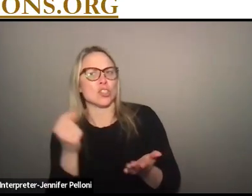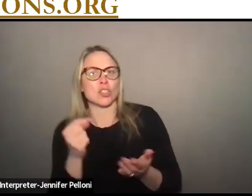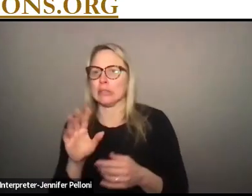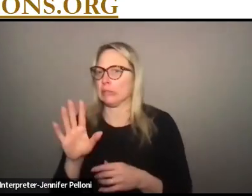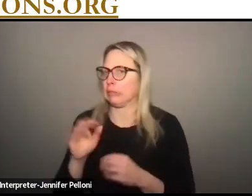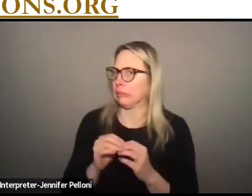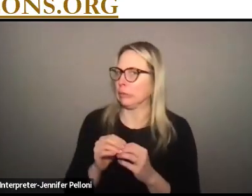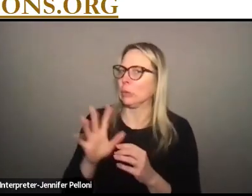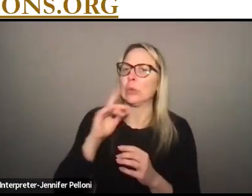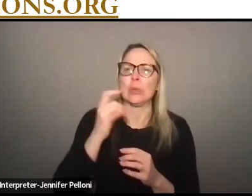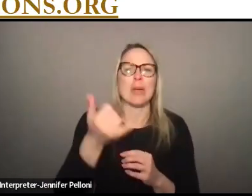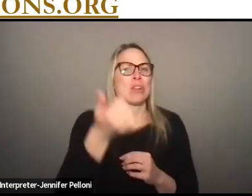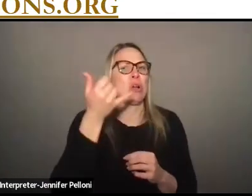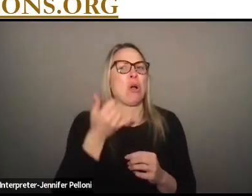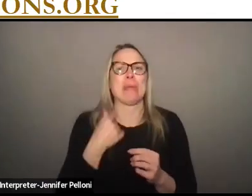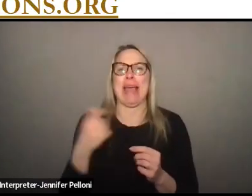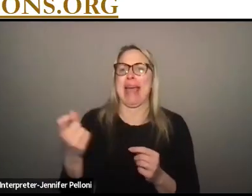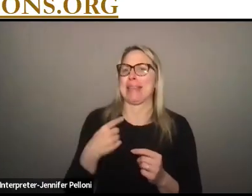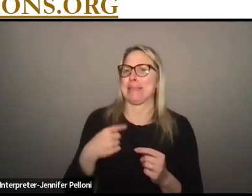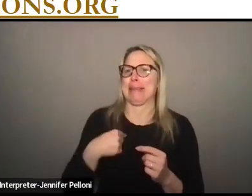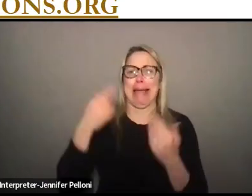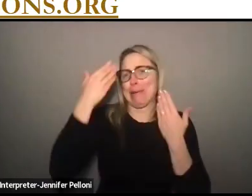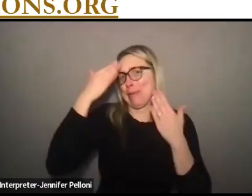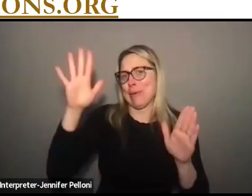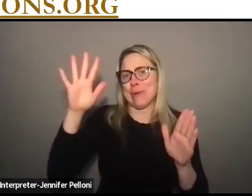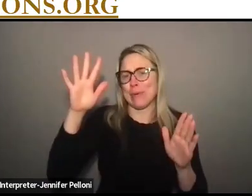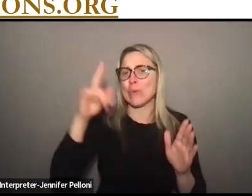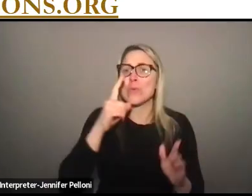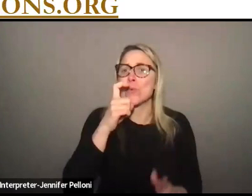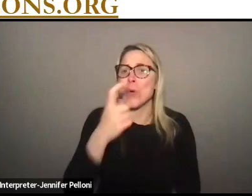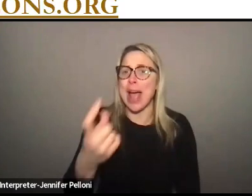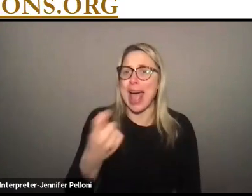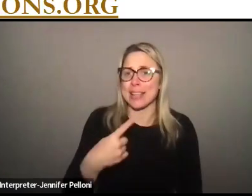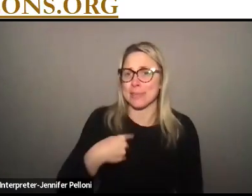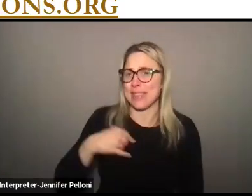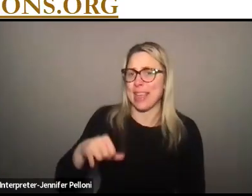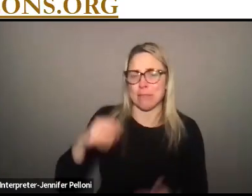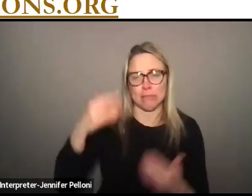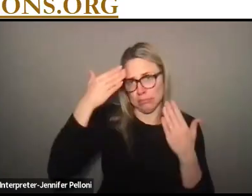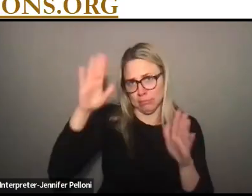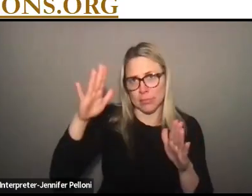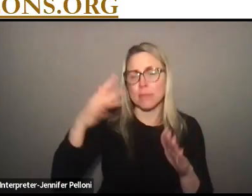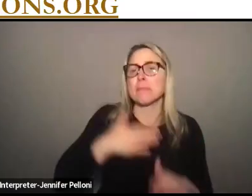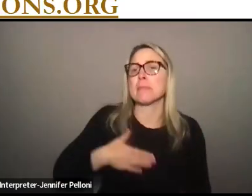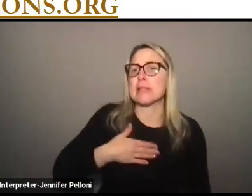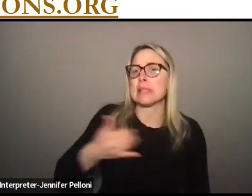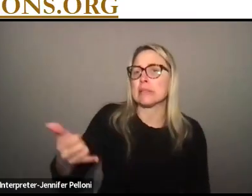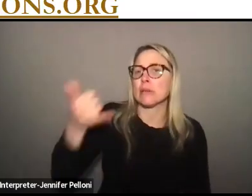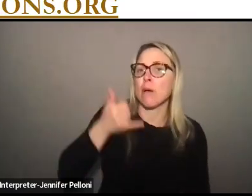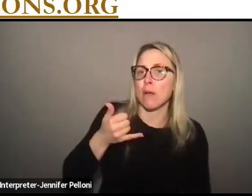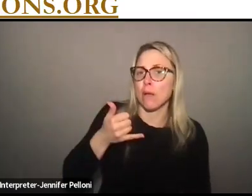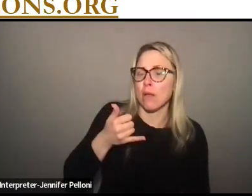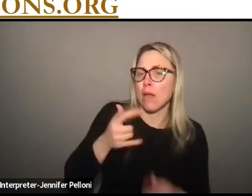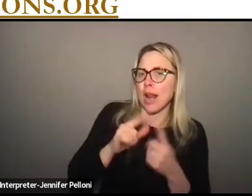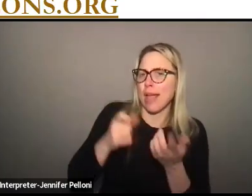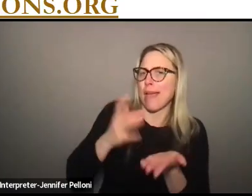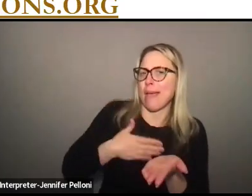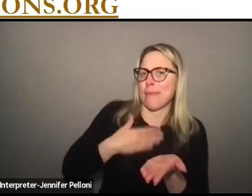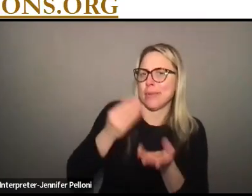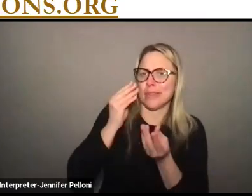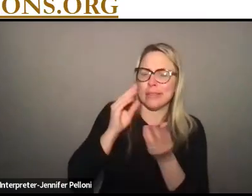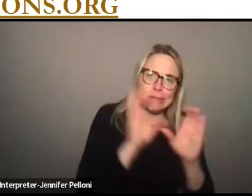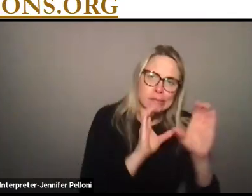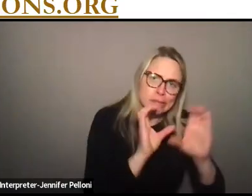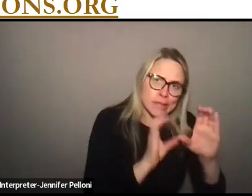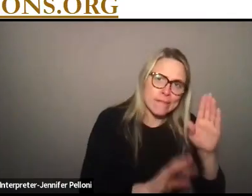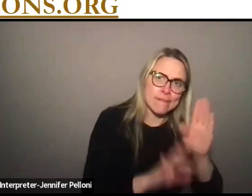You're going to have to call me on that because I don't know. So whoever asked the question, please call me and I'm happy to give you that